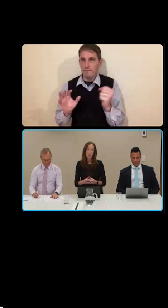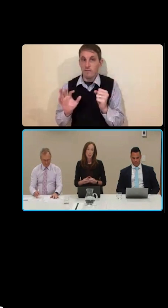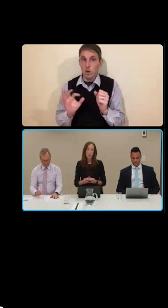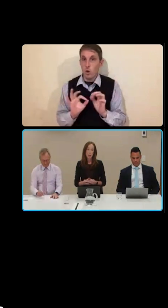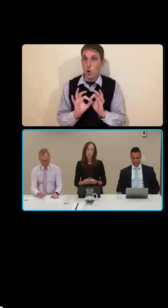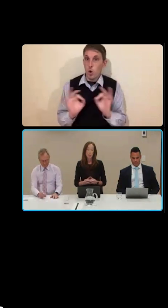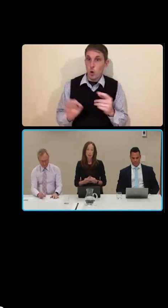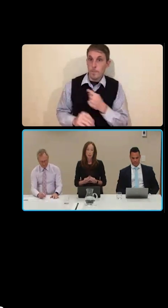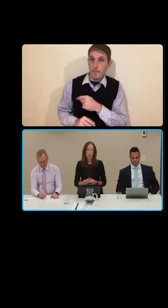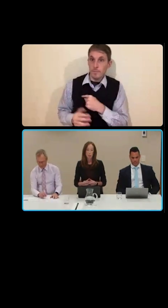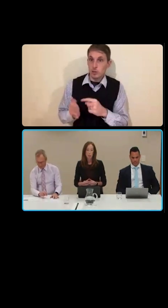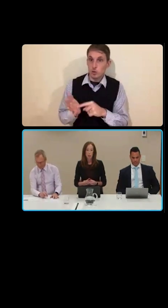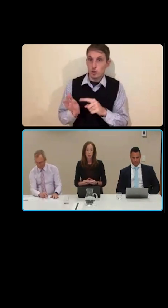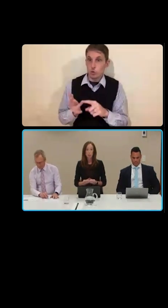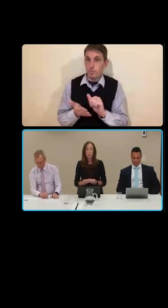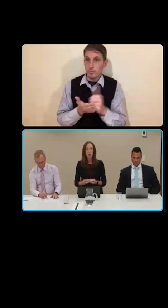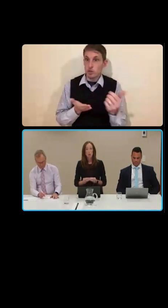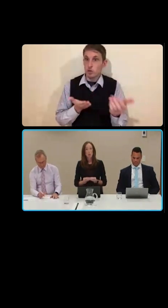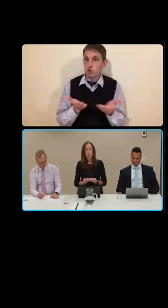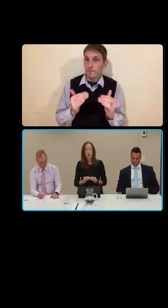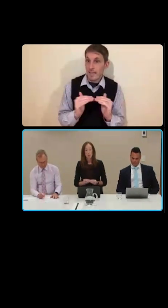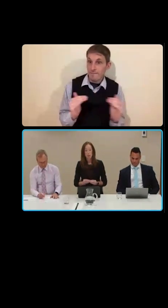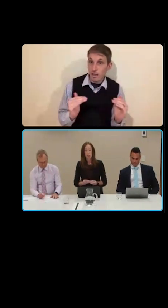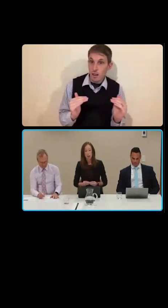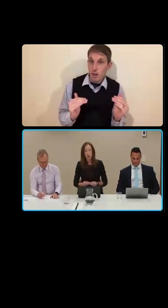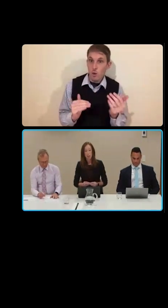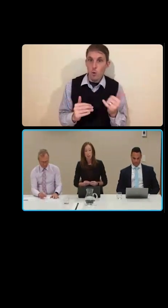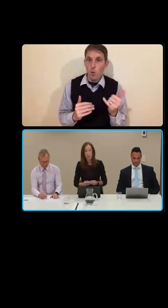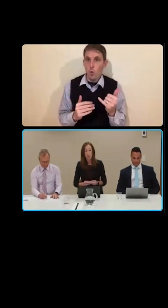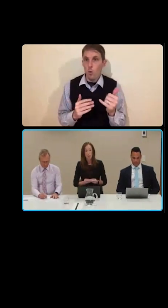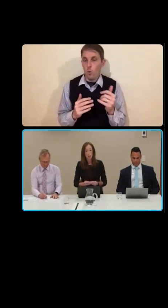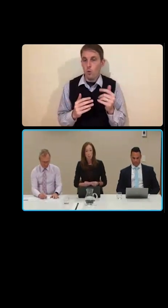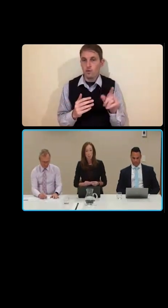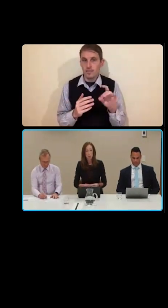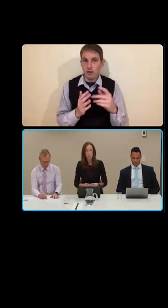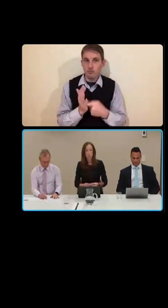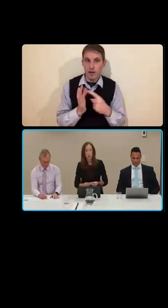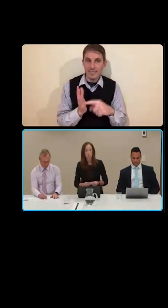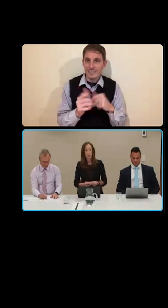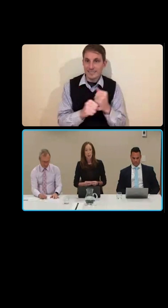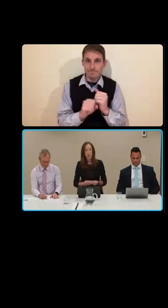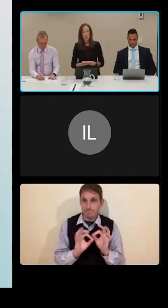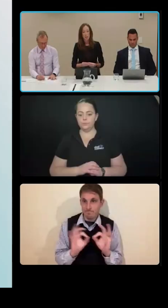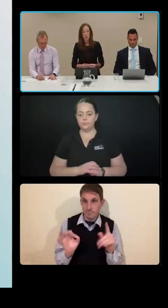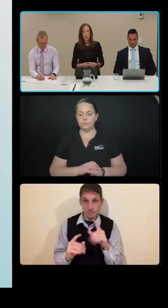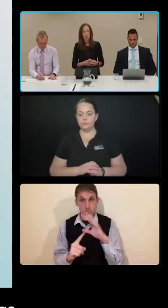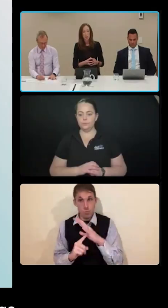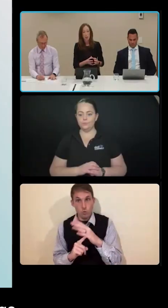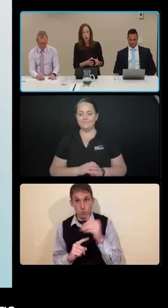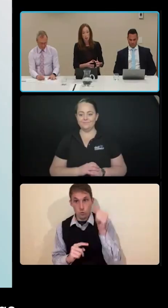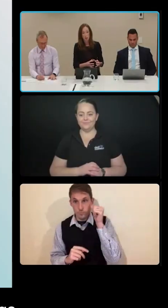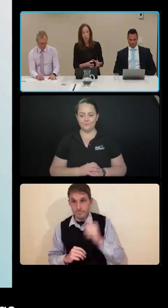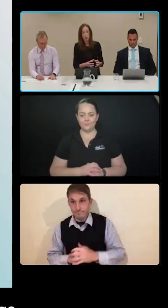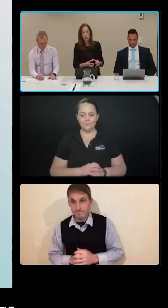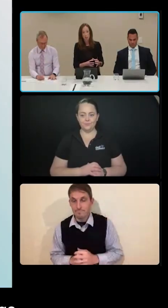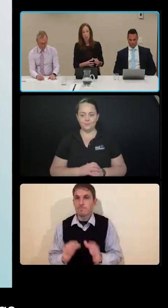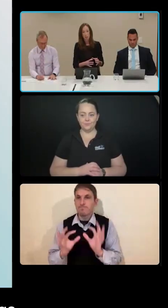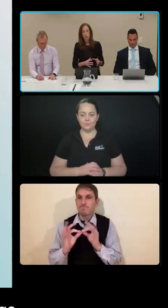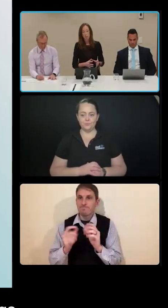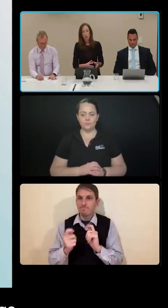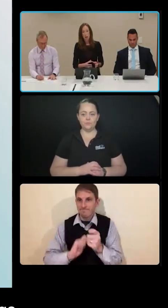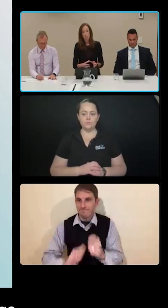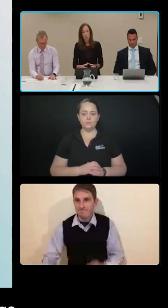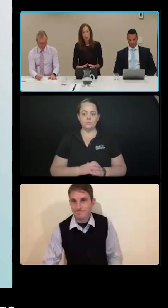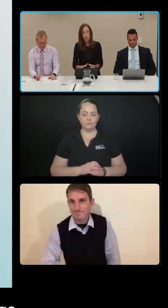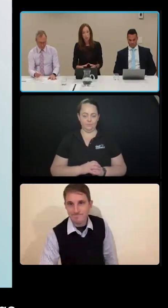commitment to publish at a service level or as part of star ratings, and that's a really important point, is that while your current